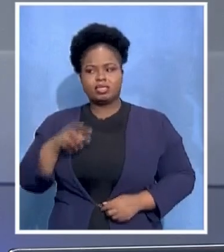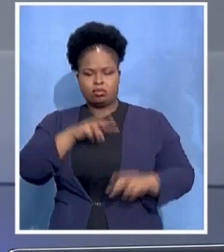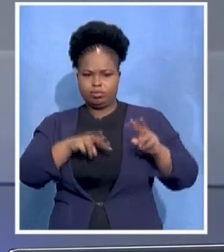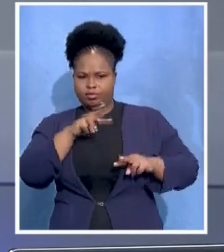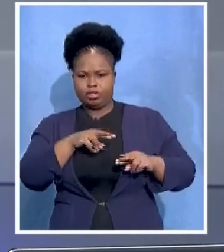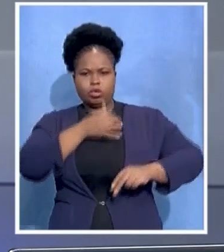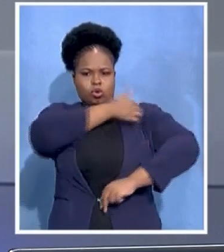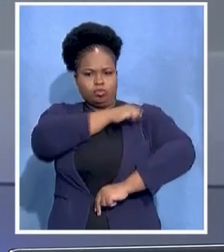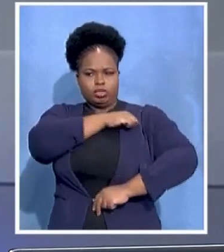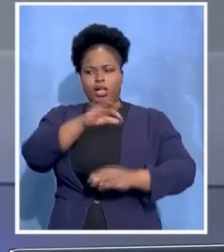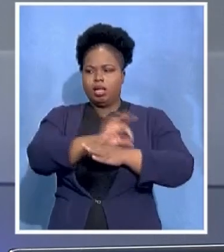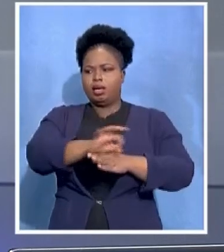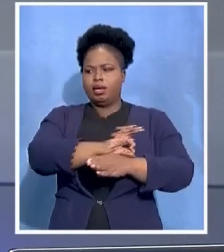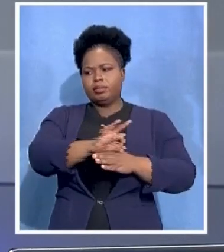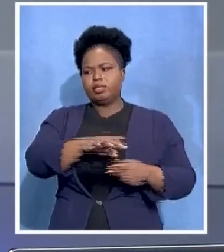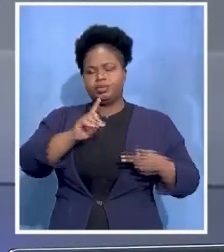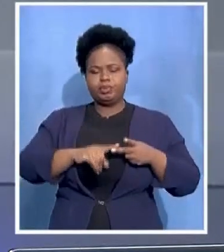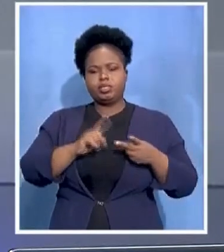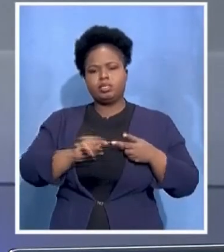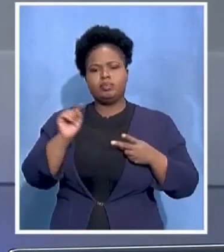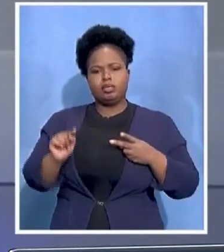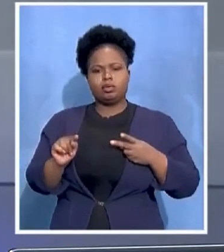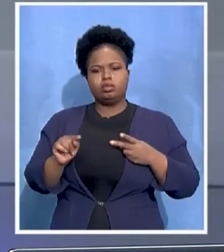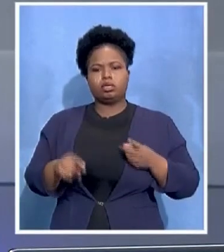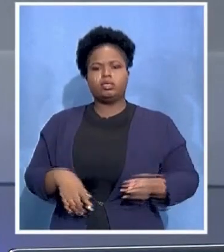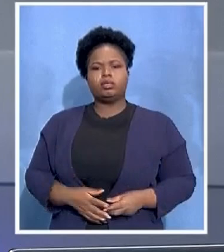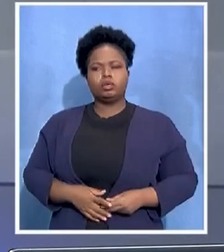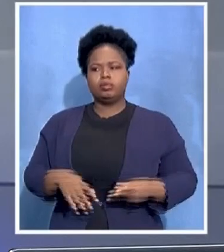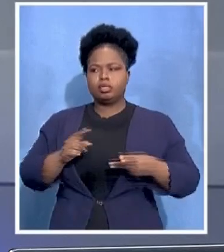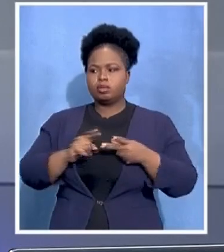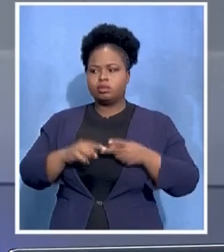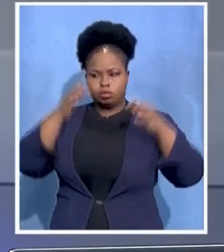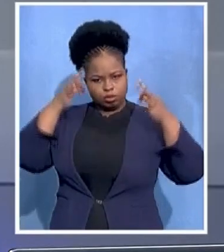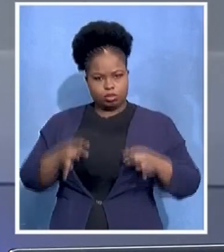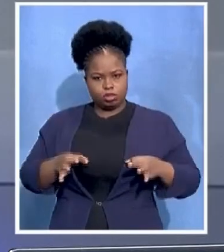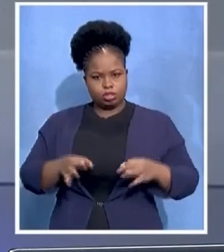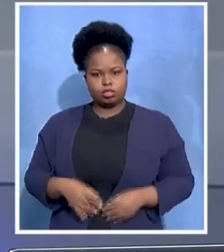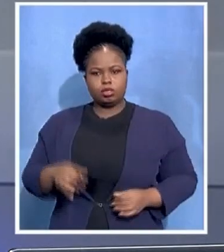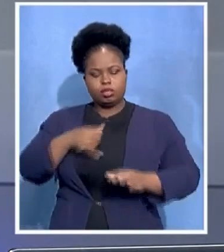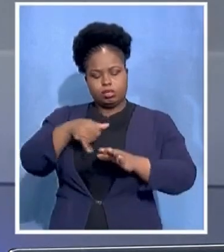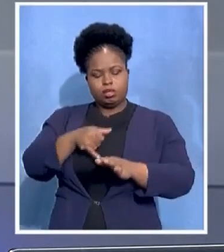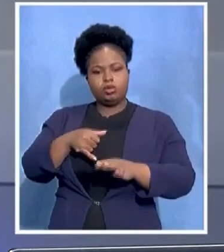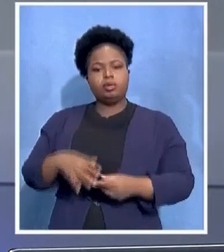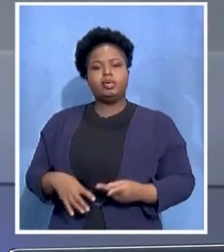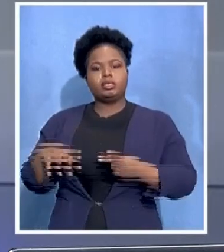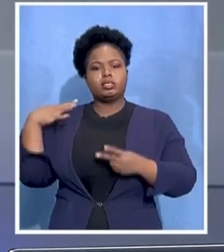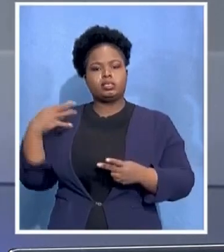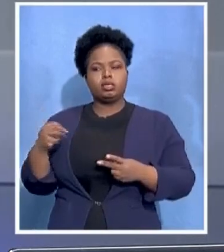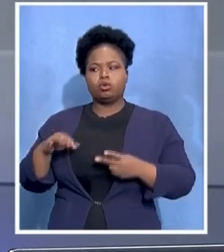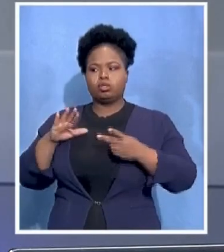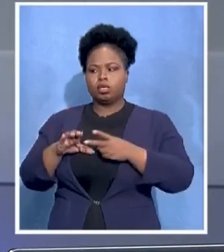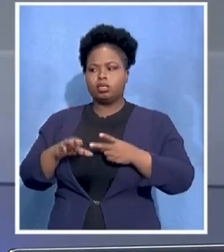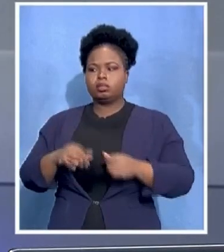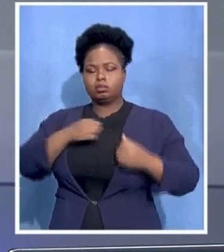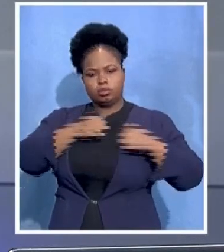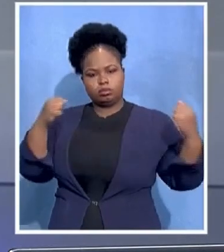visit follows a decision by the Inter-Ministerial Committee to promote transparency in government's handling and storage